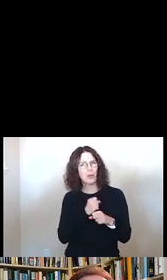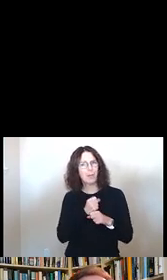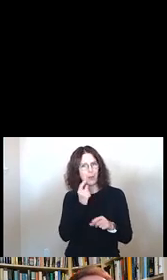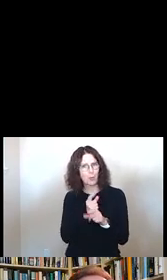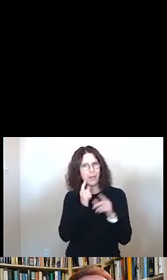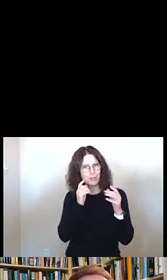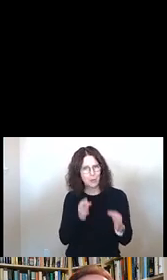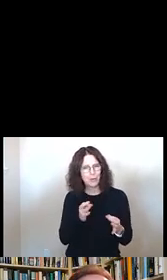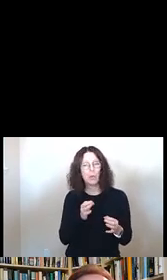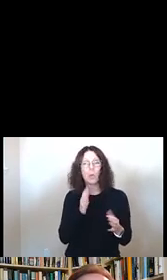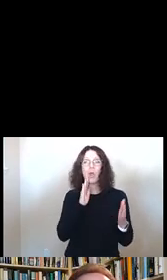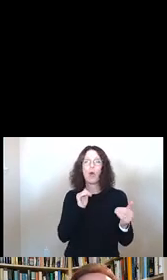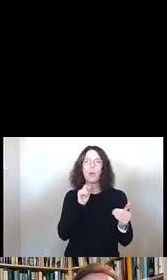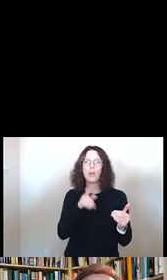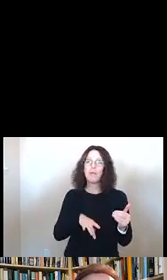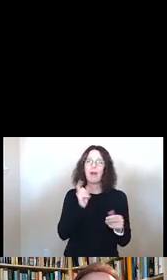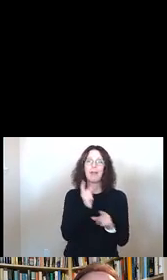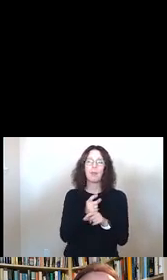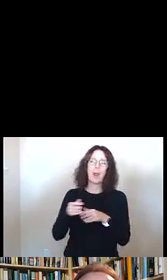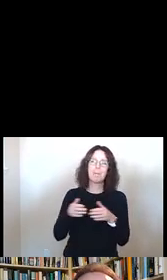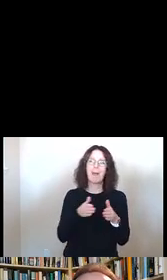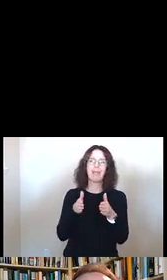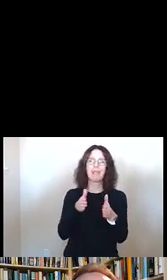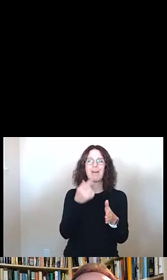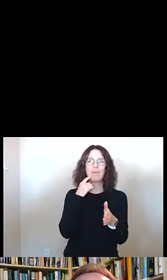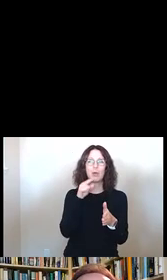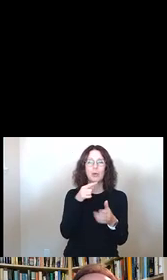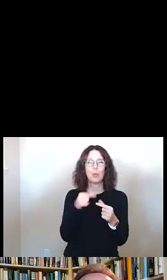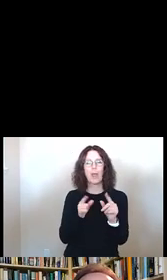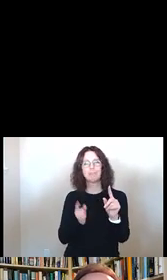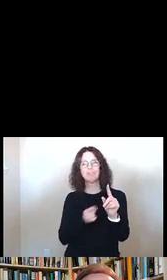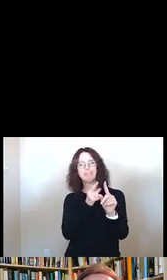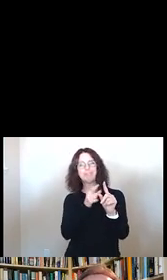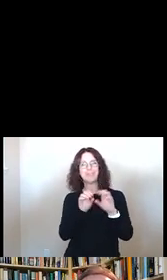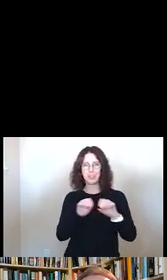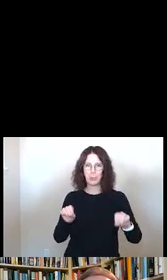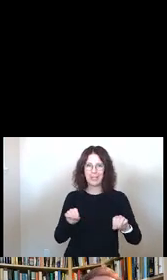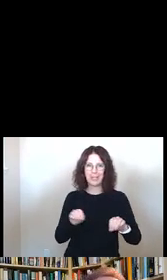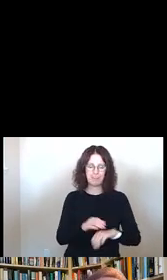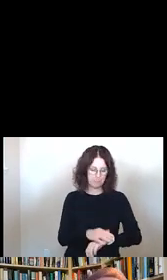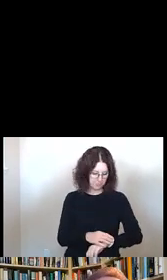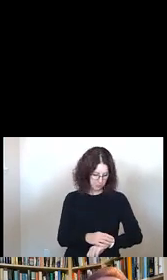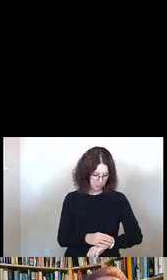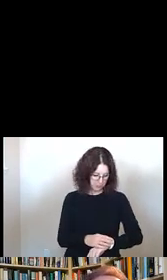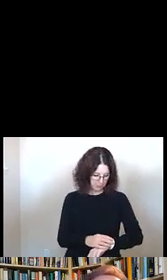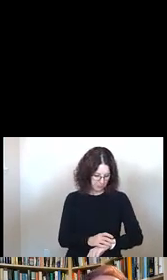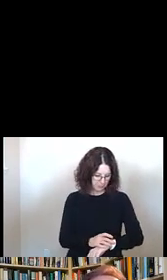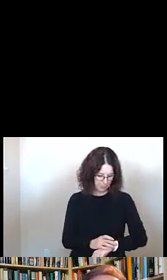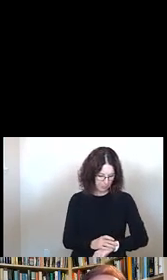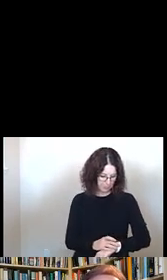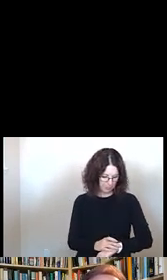Arts as you pursue your degree. So this is a quick slide that shows some of the things that people have